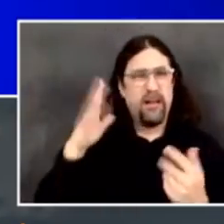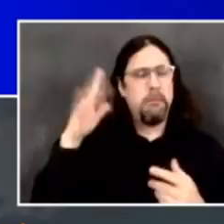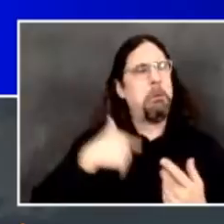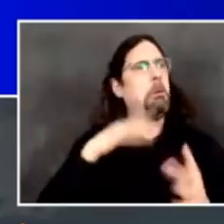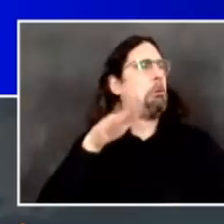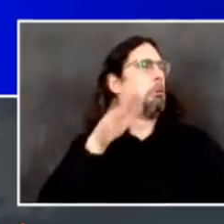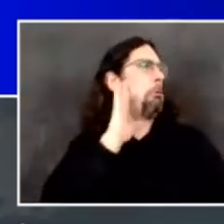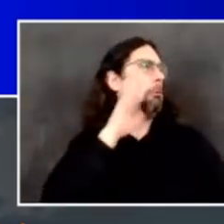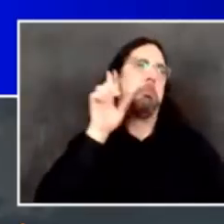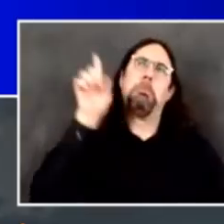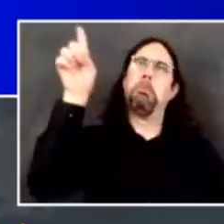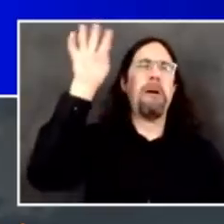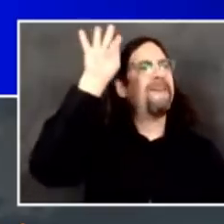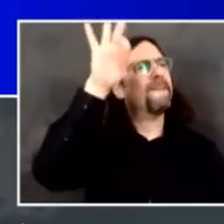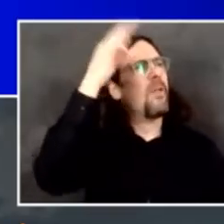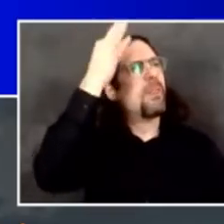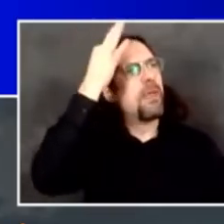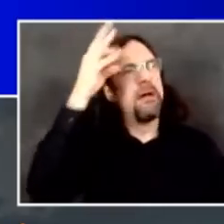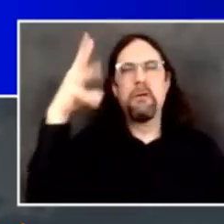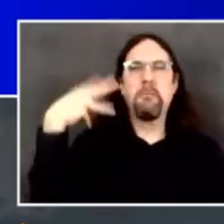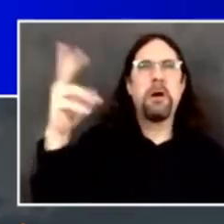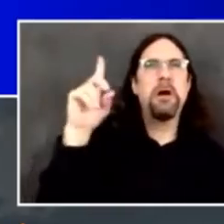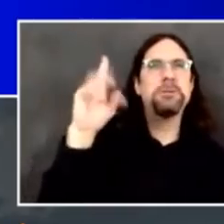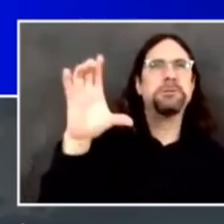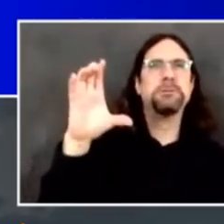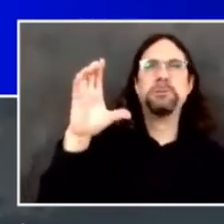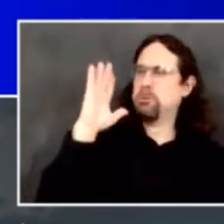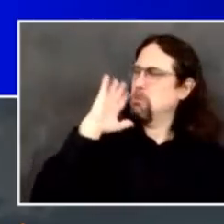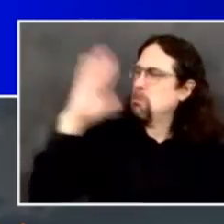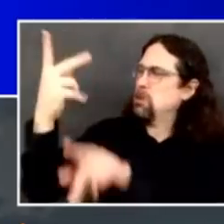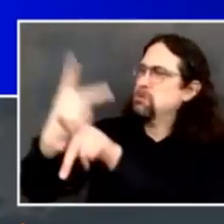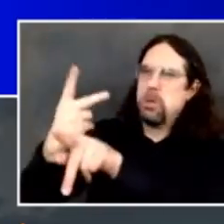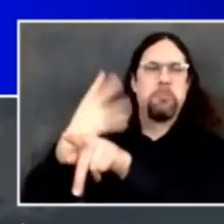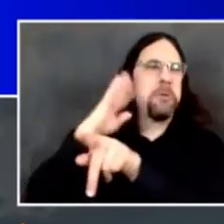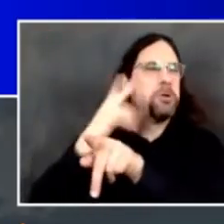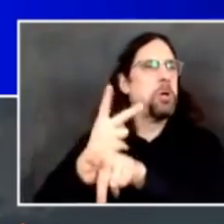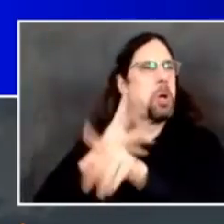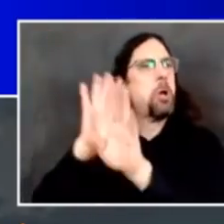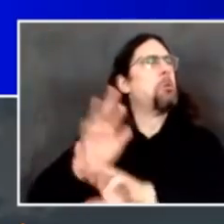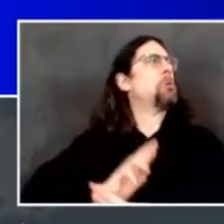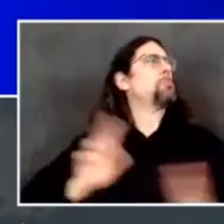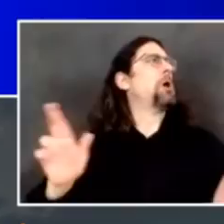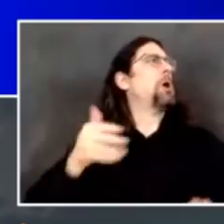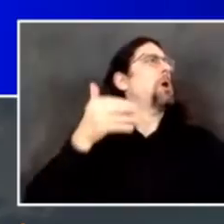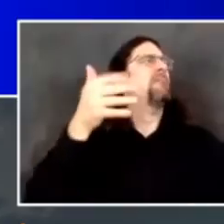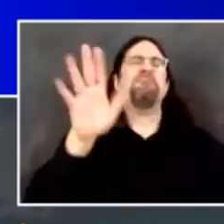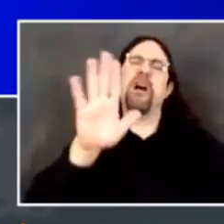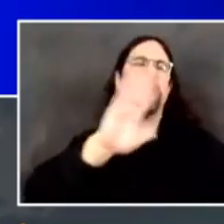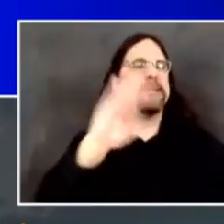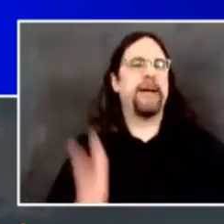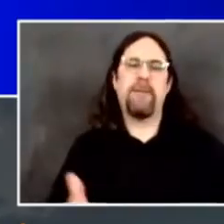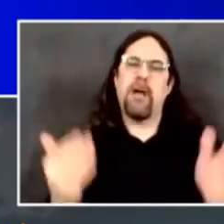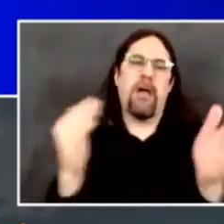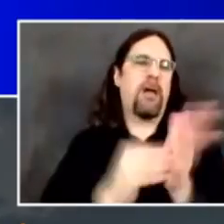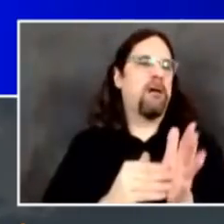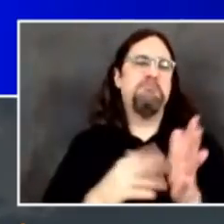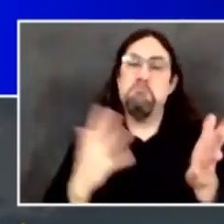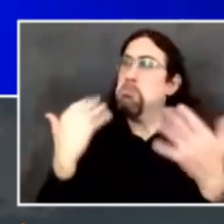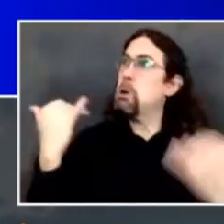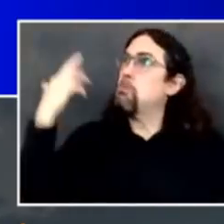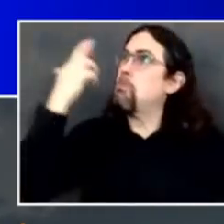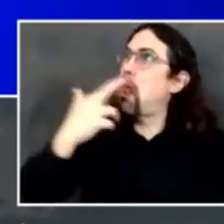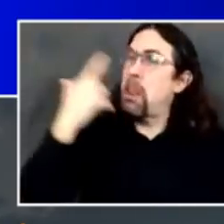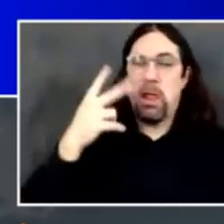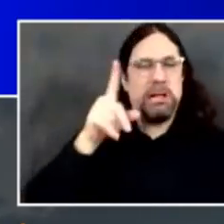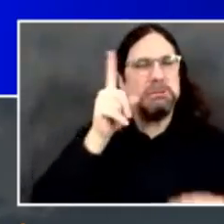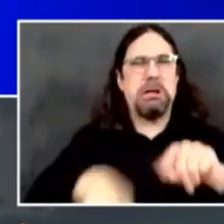like New York City. And New York City has tremendous ability and capacity and the most talented people in the world. Going forward, we're going to